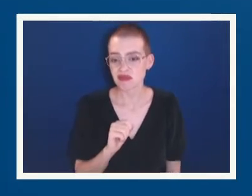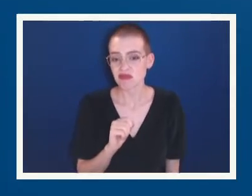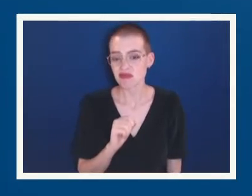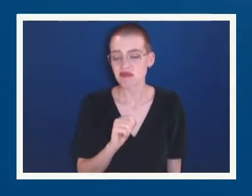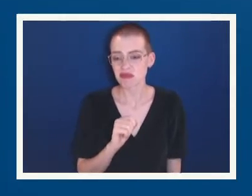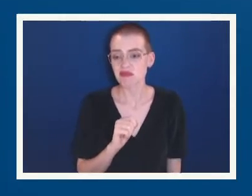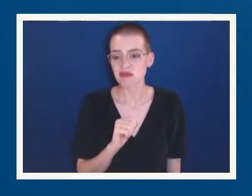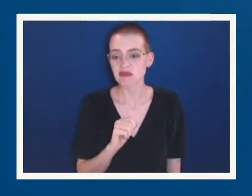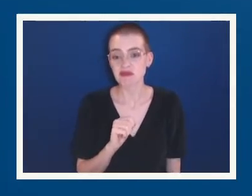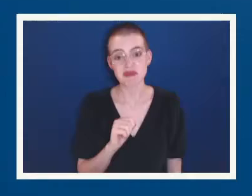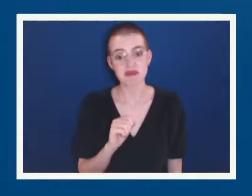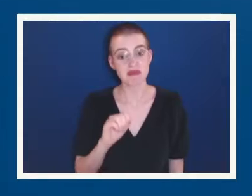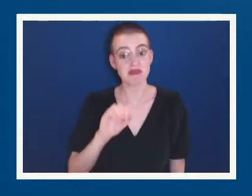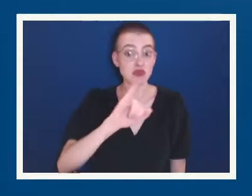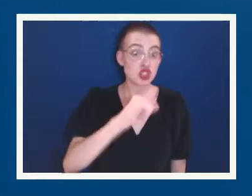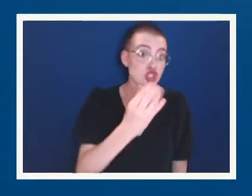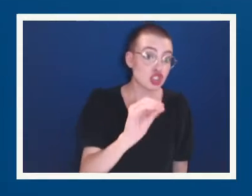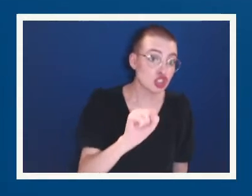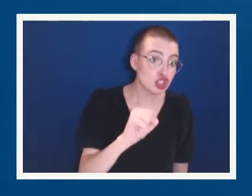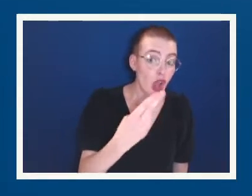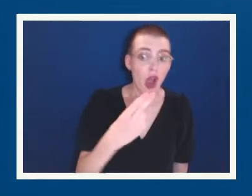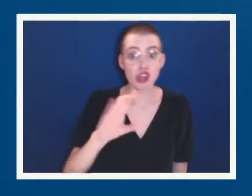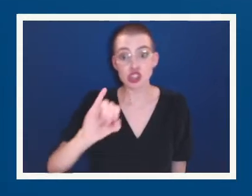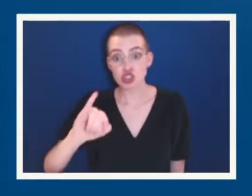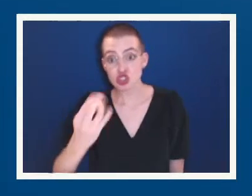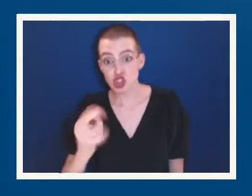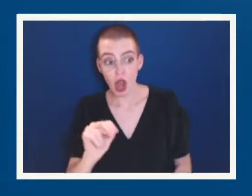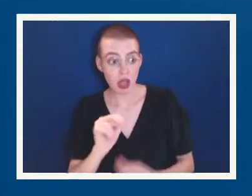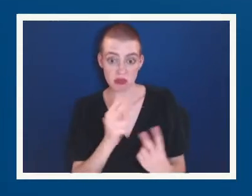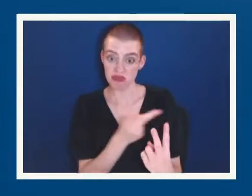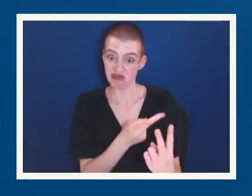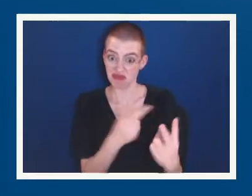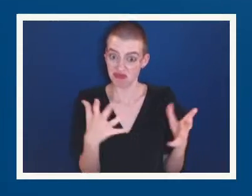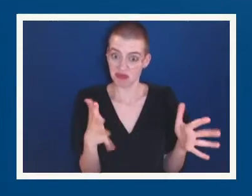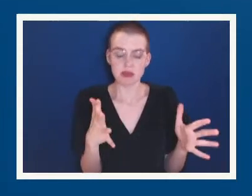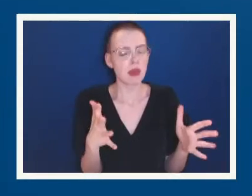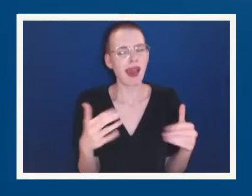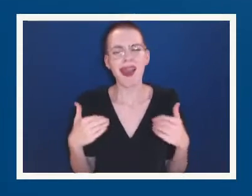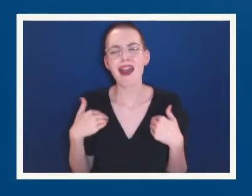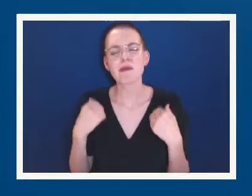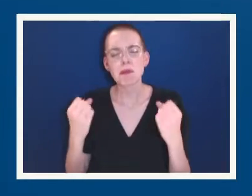But it's not just John and Josh. We've got a great Democratic lineup on the ballot here in